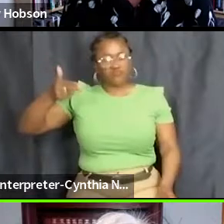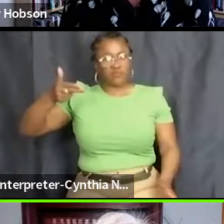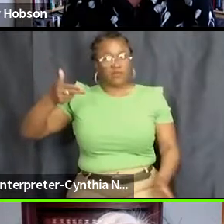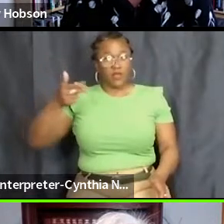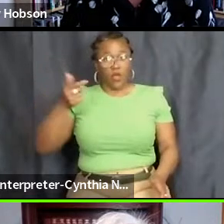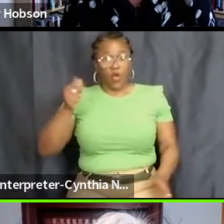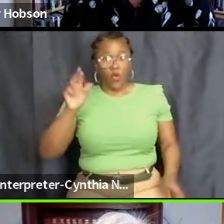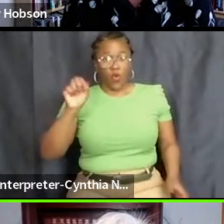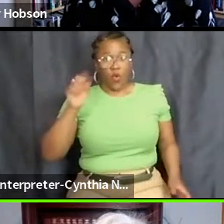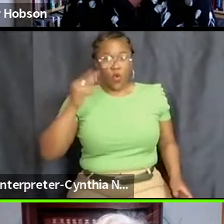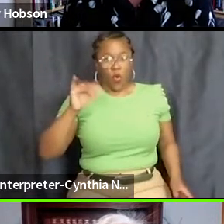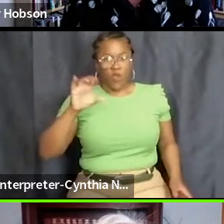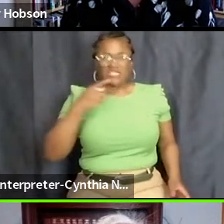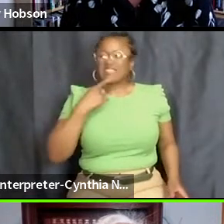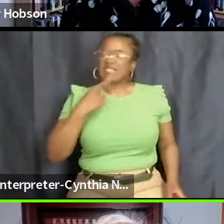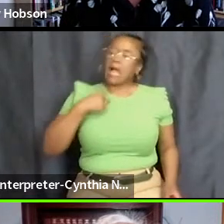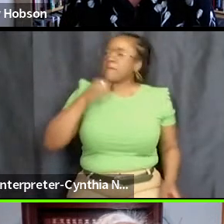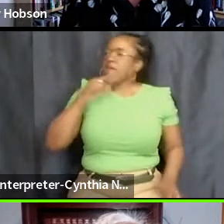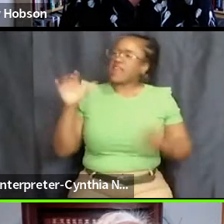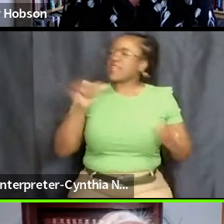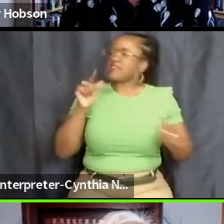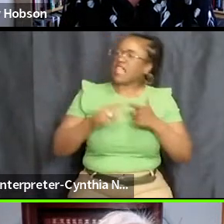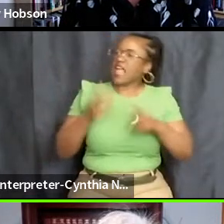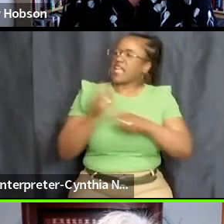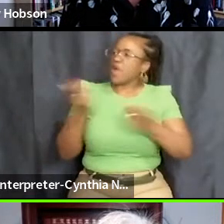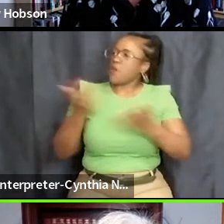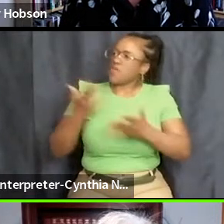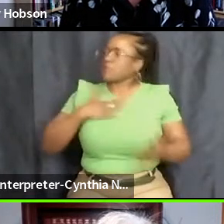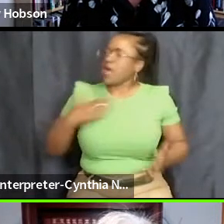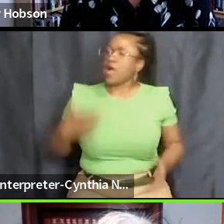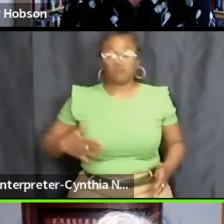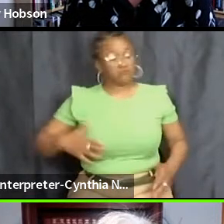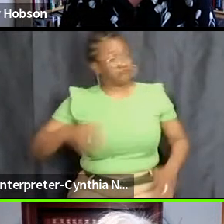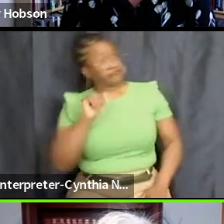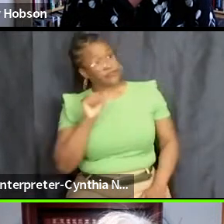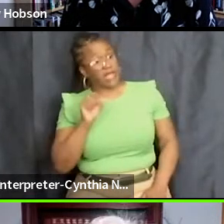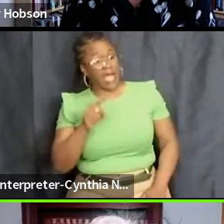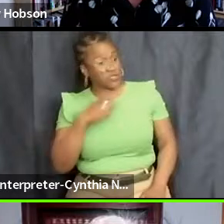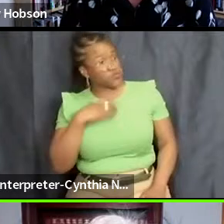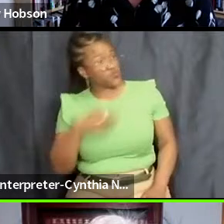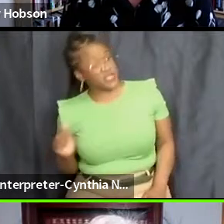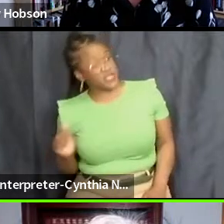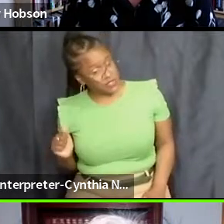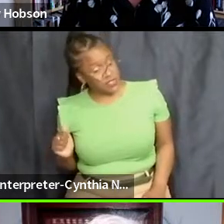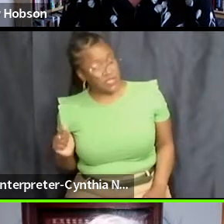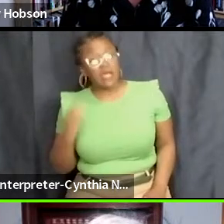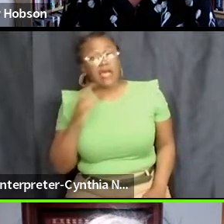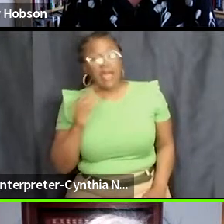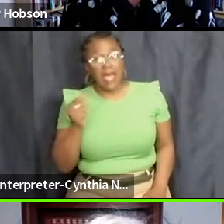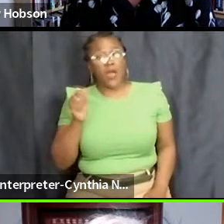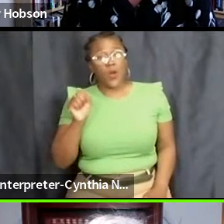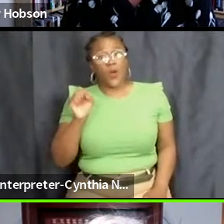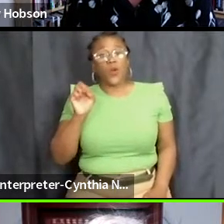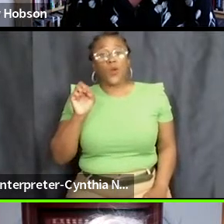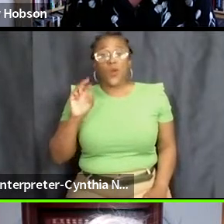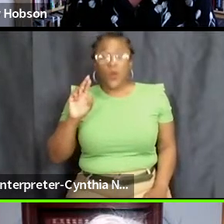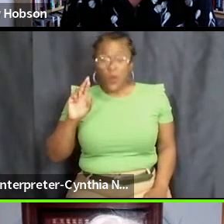till I get what's mine." And they were like, "As you wish." And Gorsuch dies.